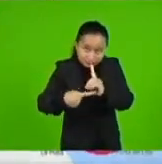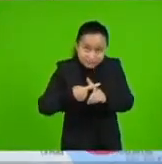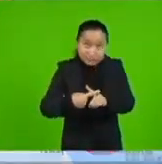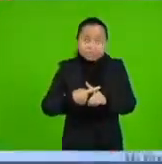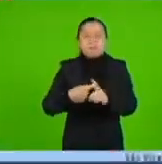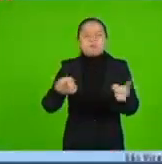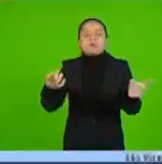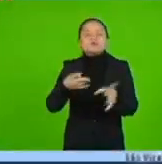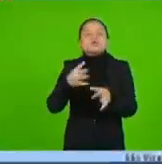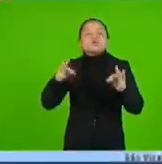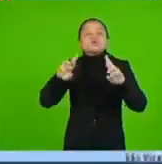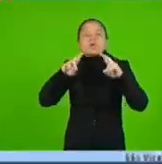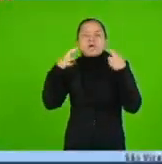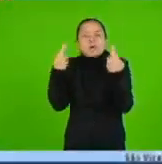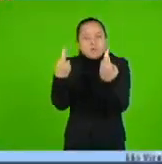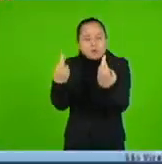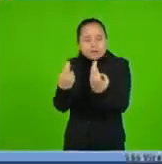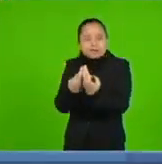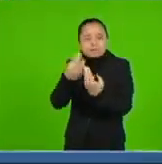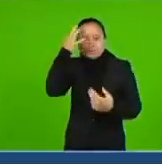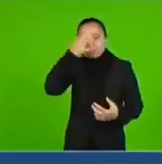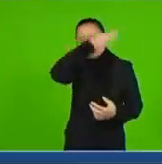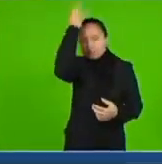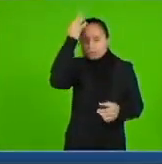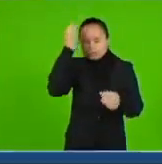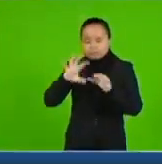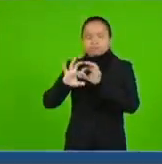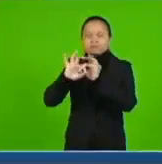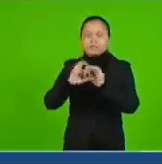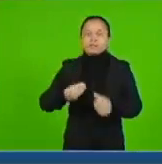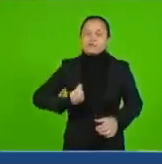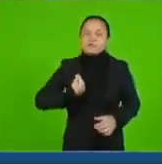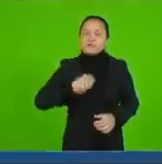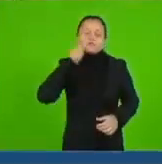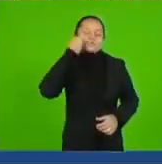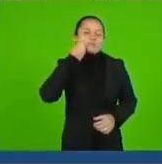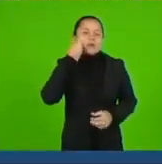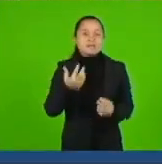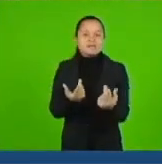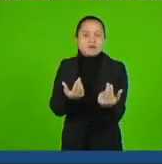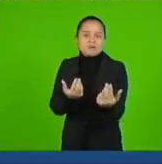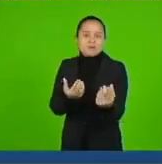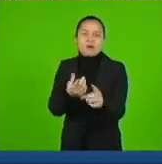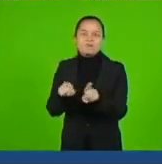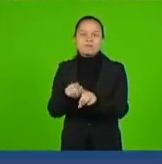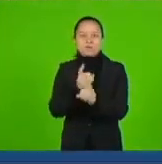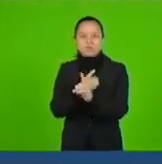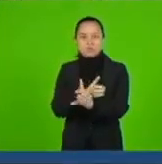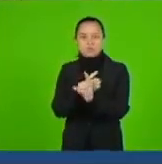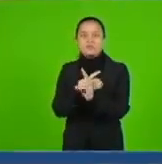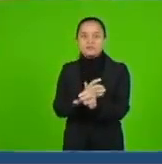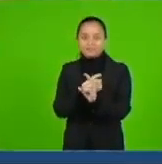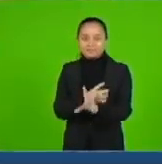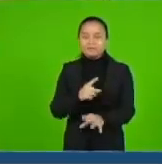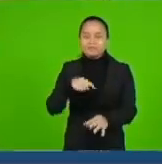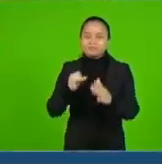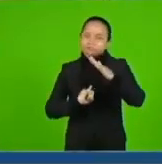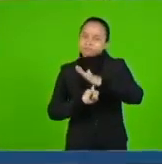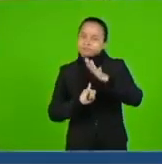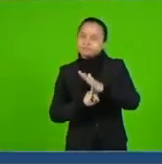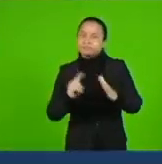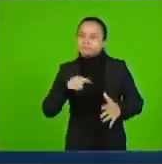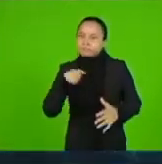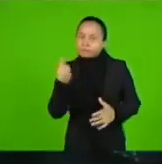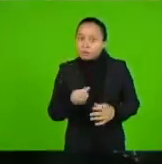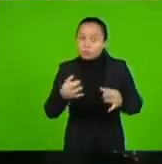92 countries of the country of the planet, there are church established and groups gather under the same direction